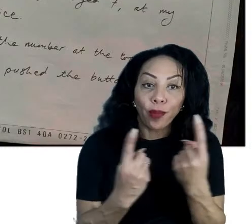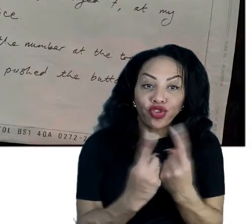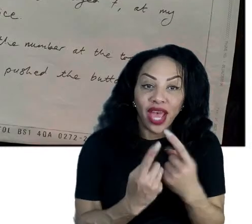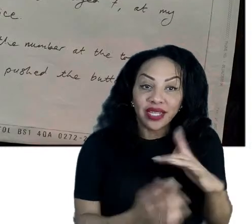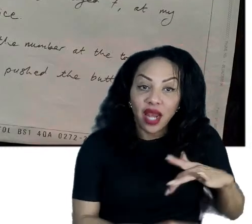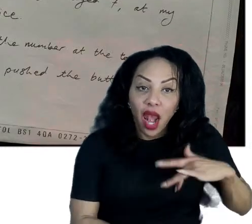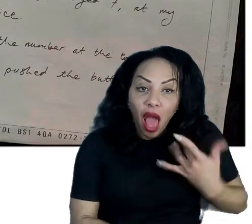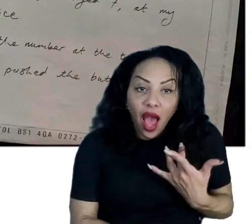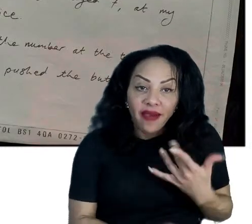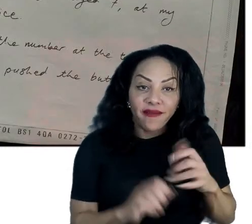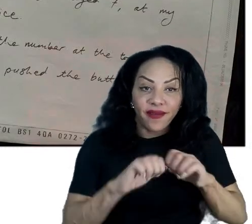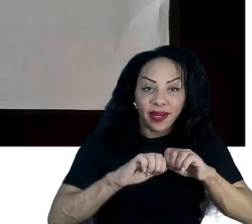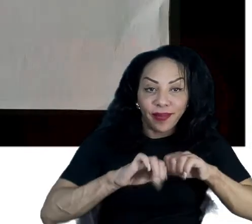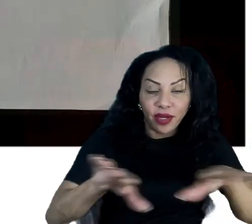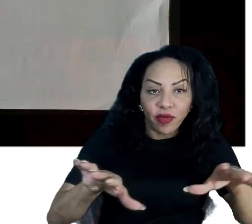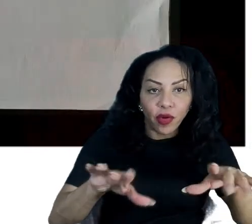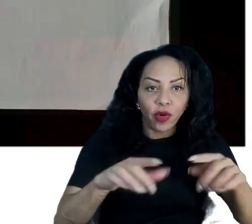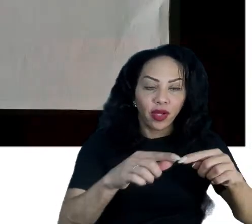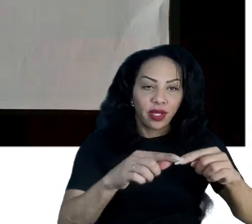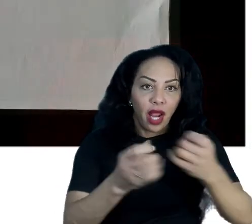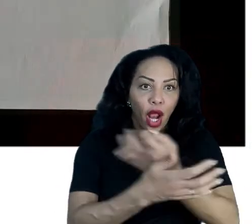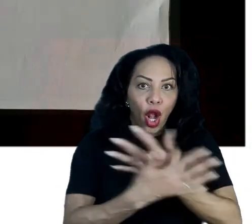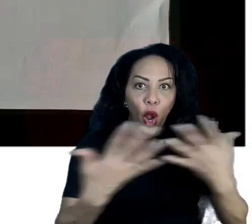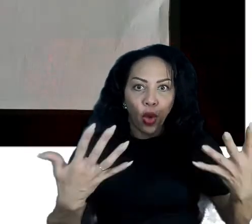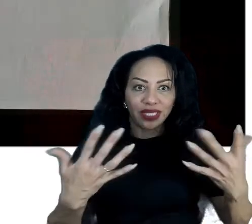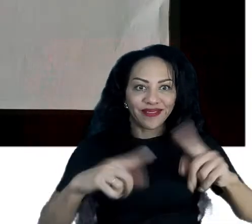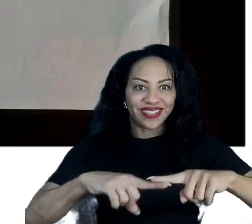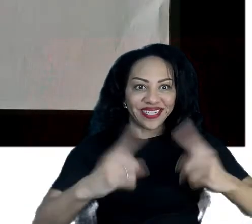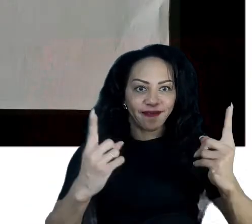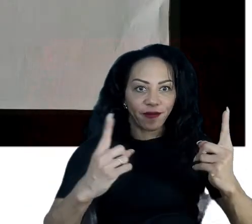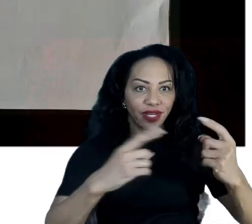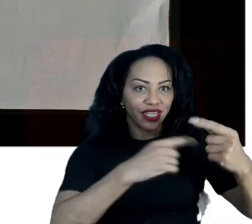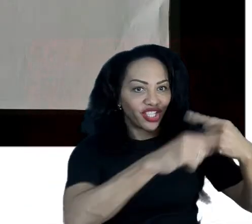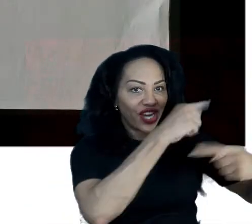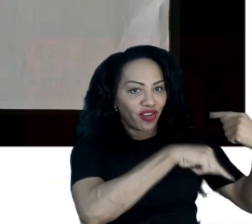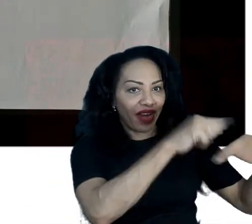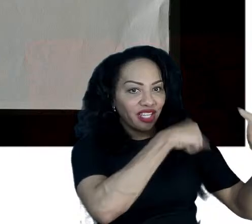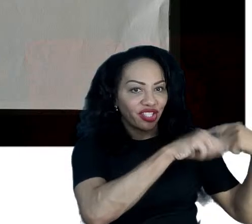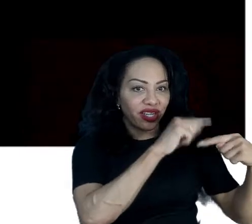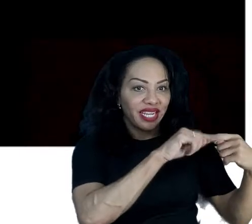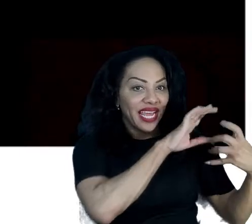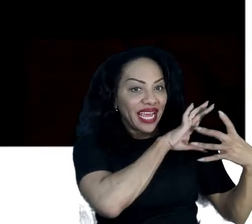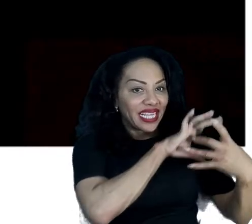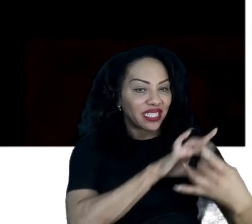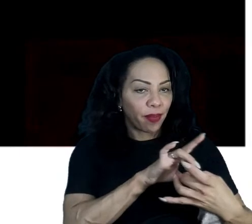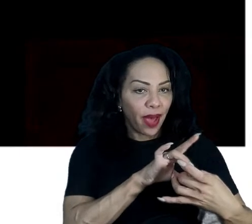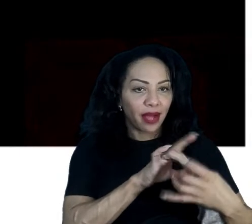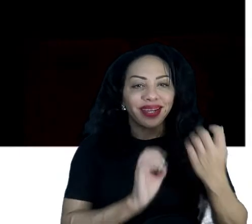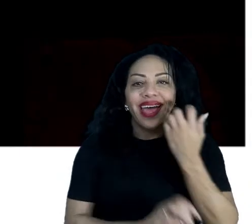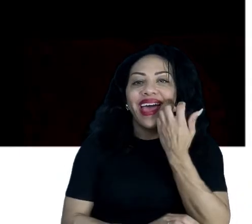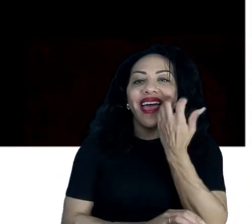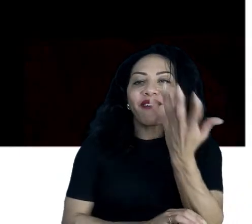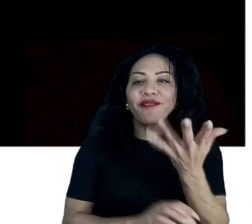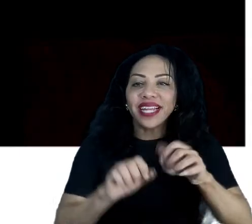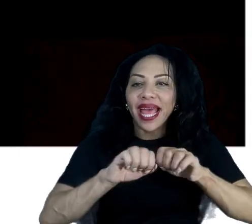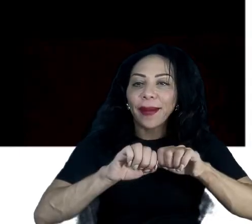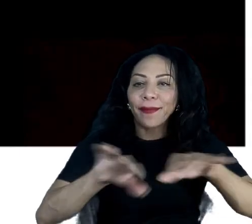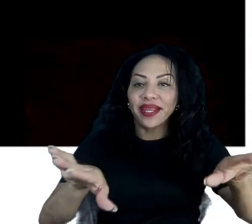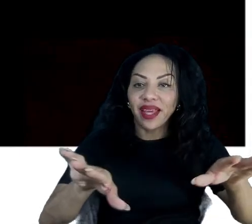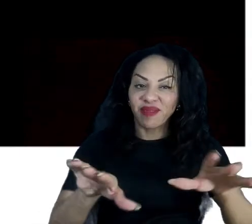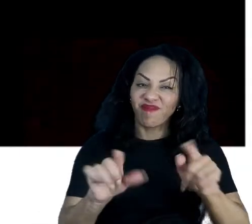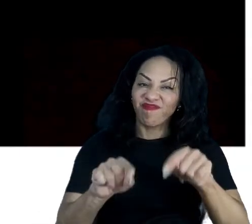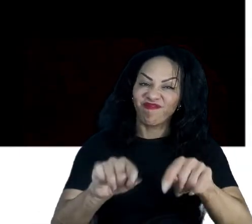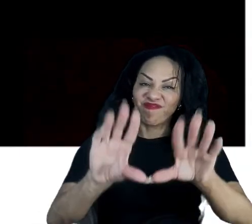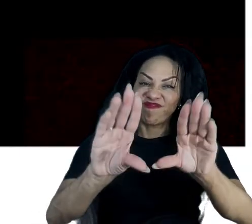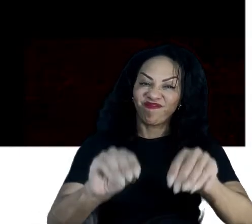It's intergenerational and collaborative, and it's about everyday media. And that's where I'll end it.